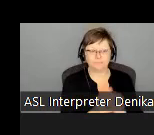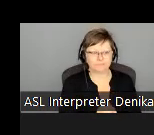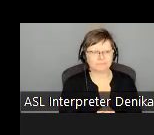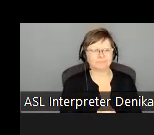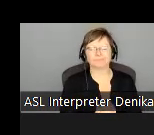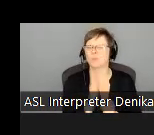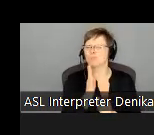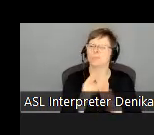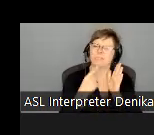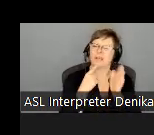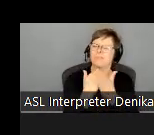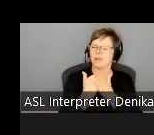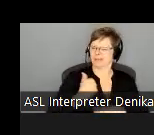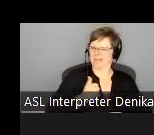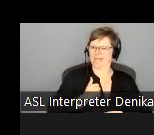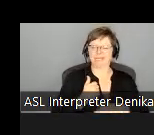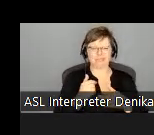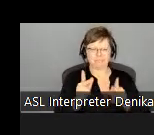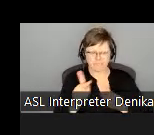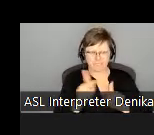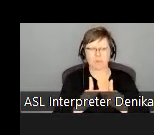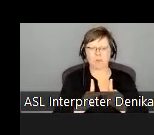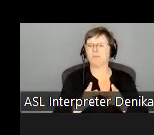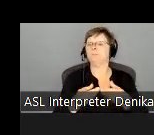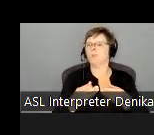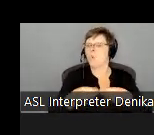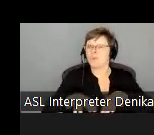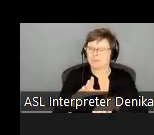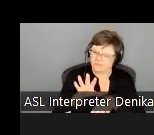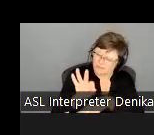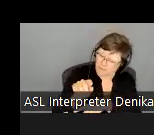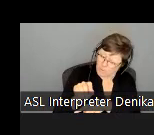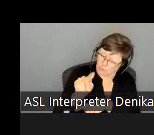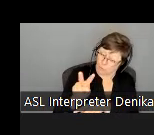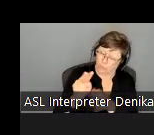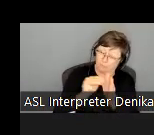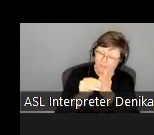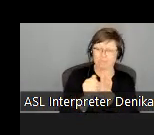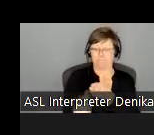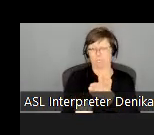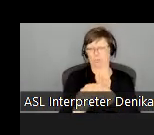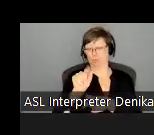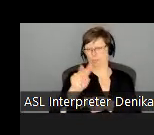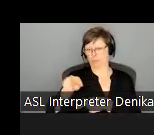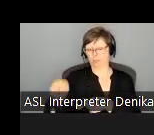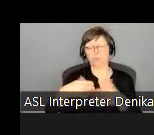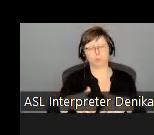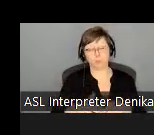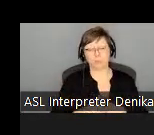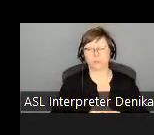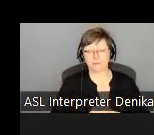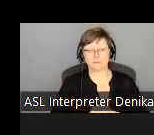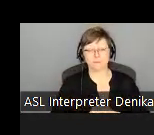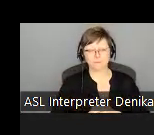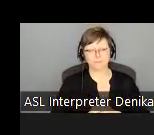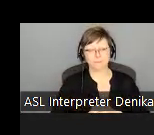landscape. Canadian victims reported losing over $9.2 million to fraudsters in 2022.